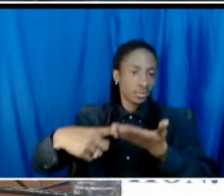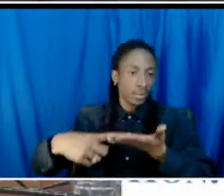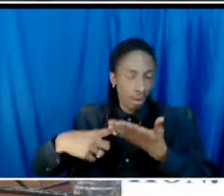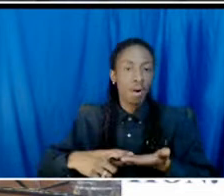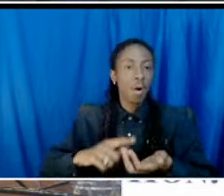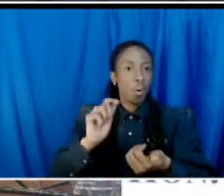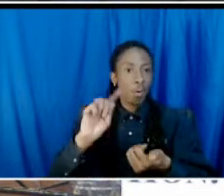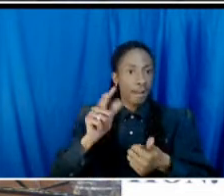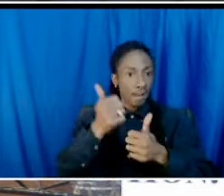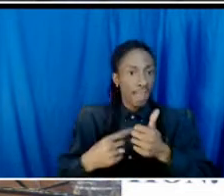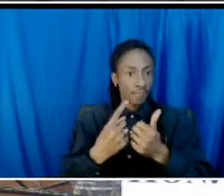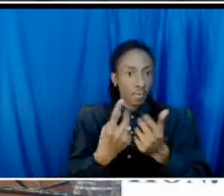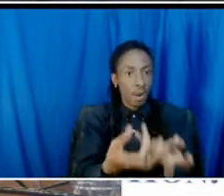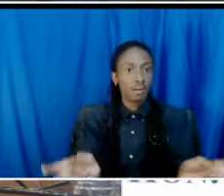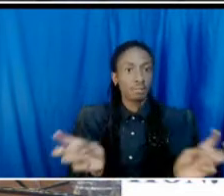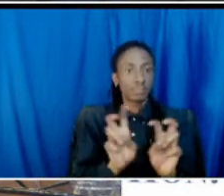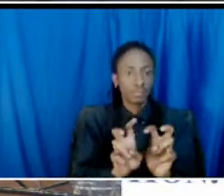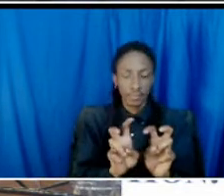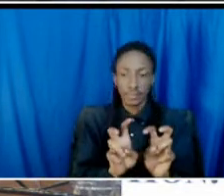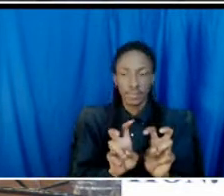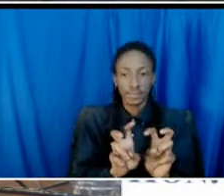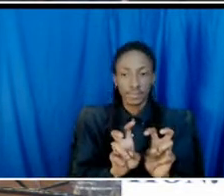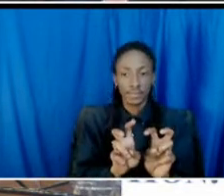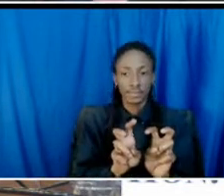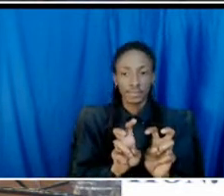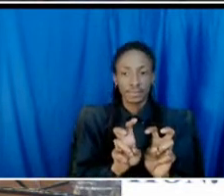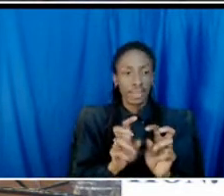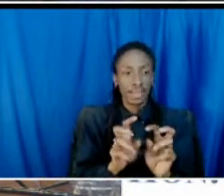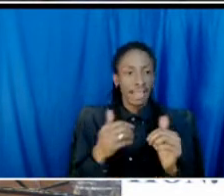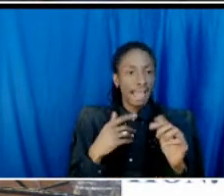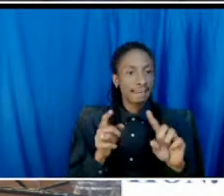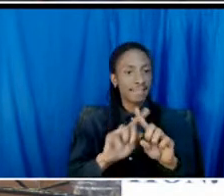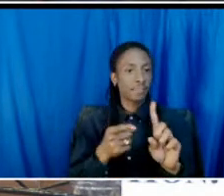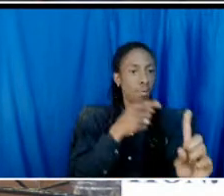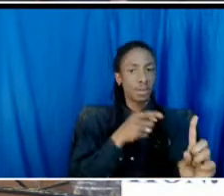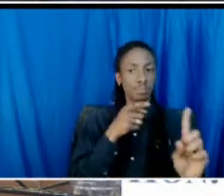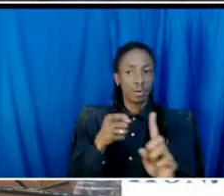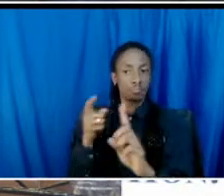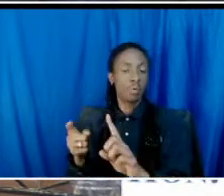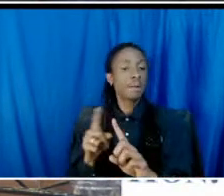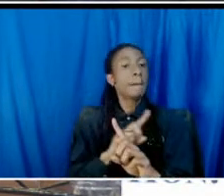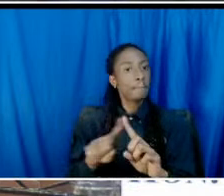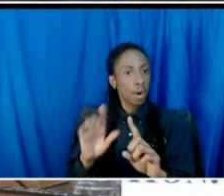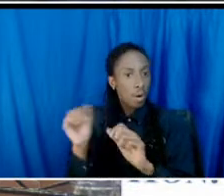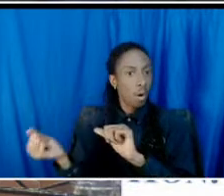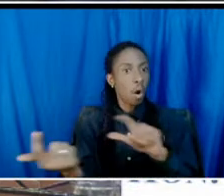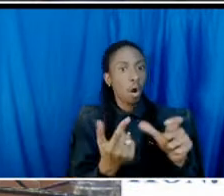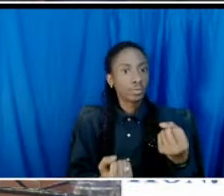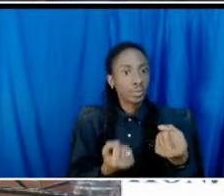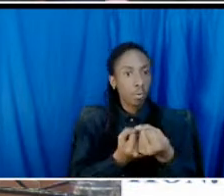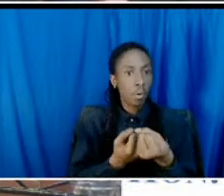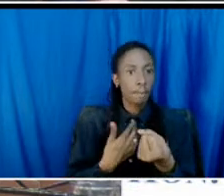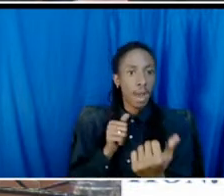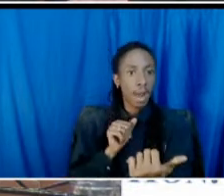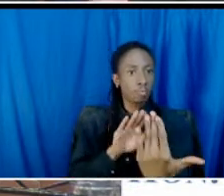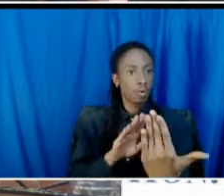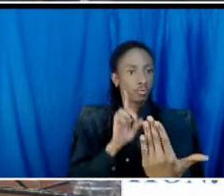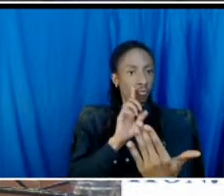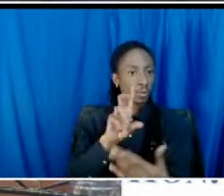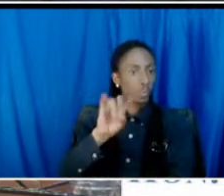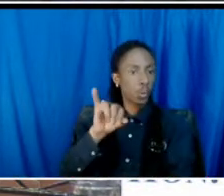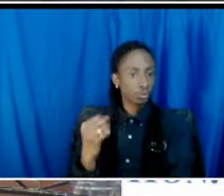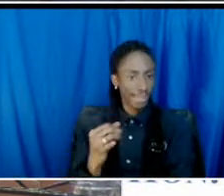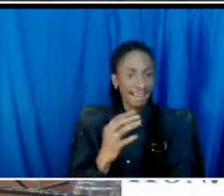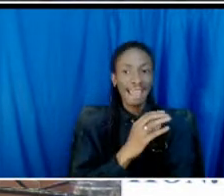room was in one way or another making different points, but supportive of my approach for the Justice Department and